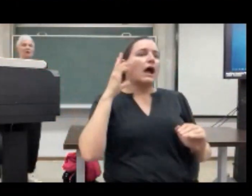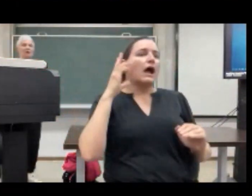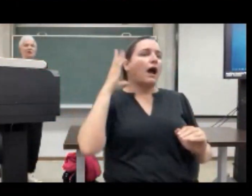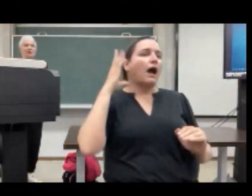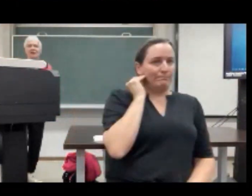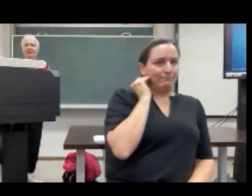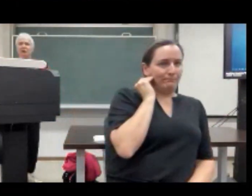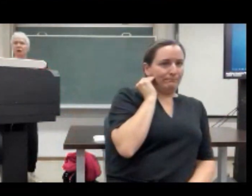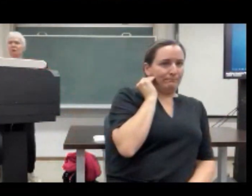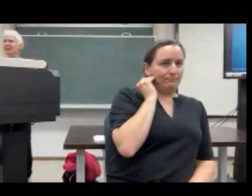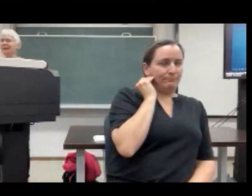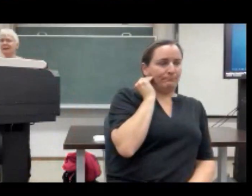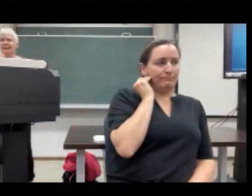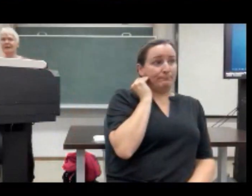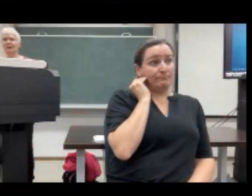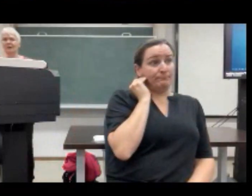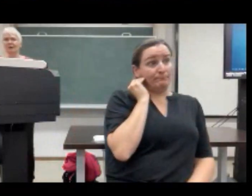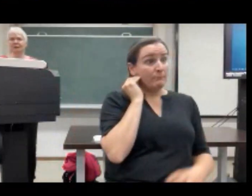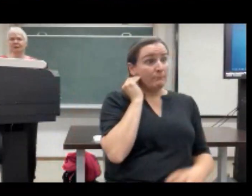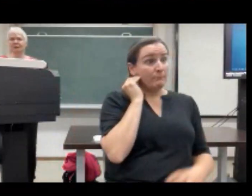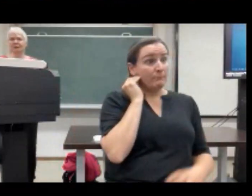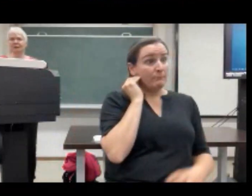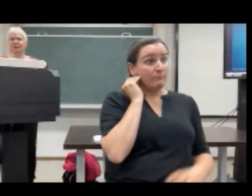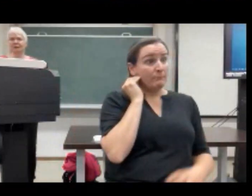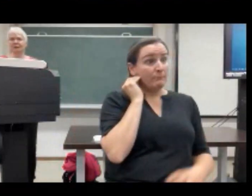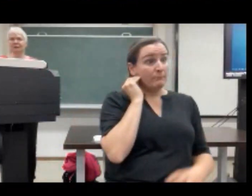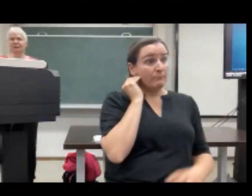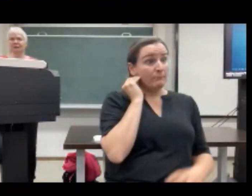Sudden hearing loss can actually be a trauma in itself.